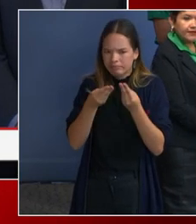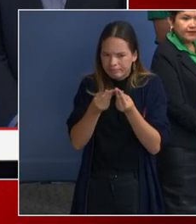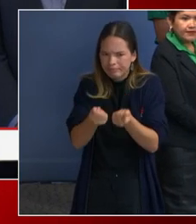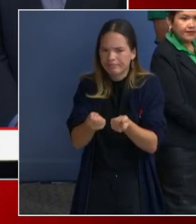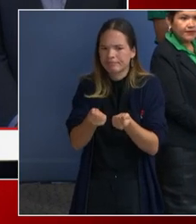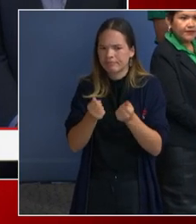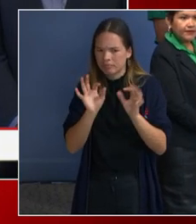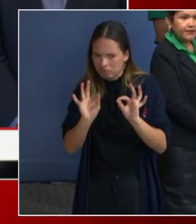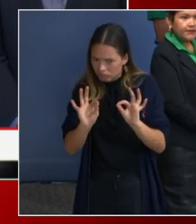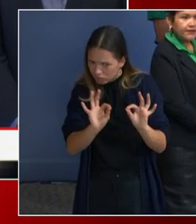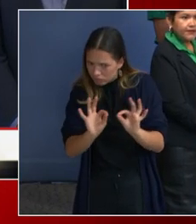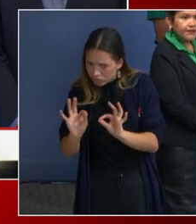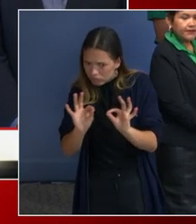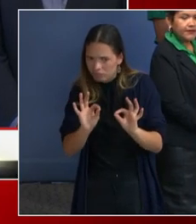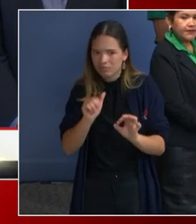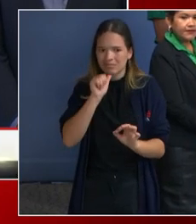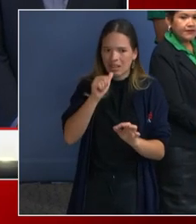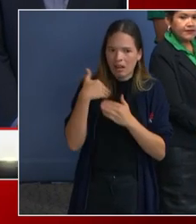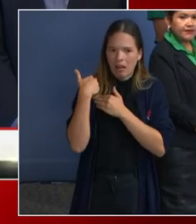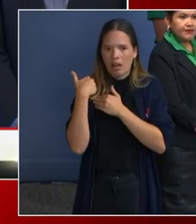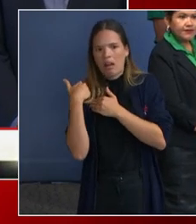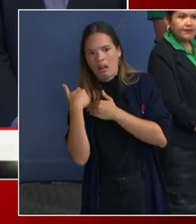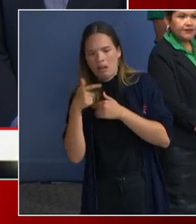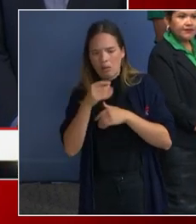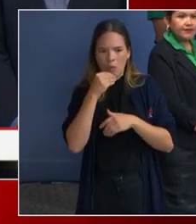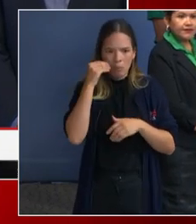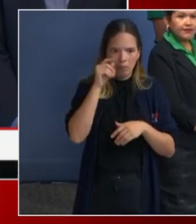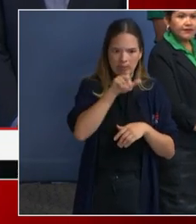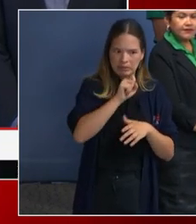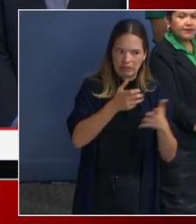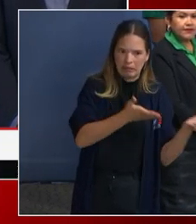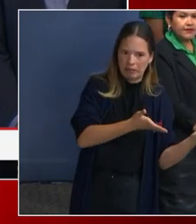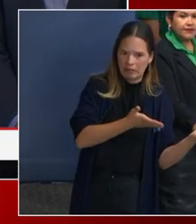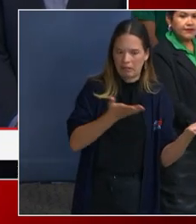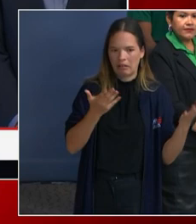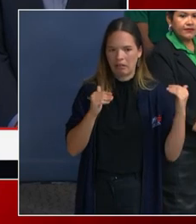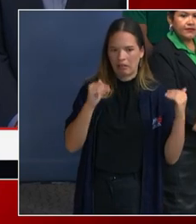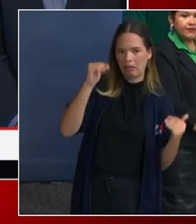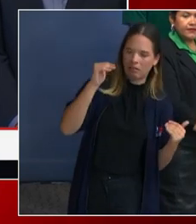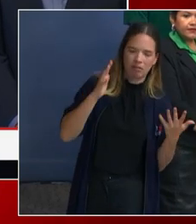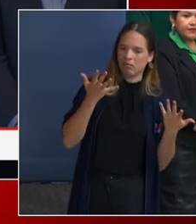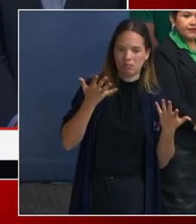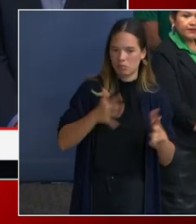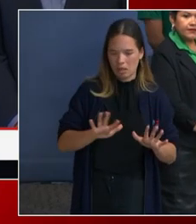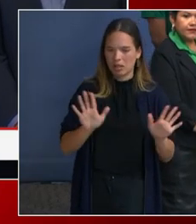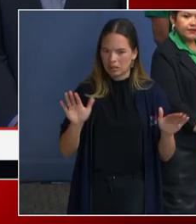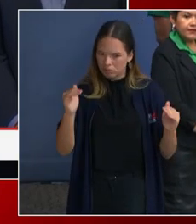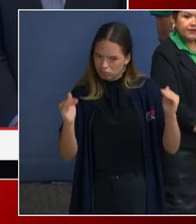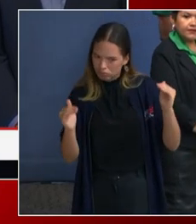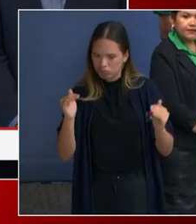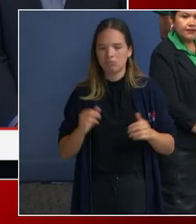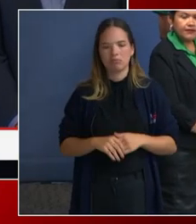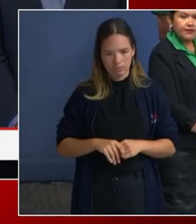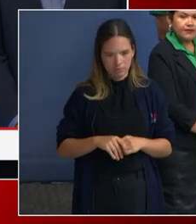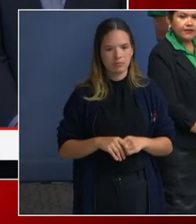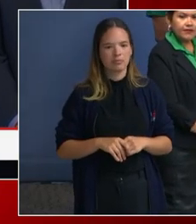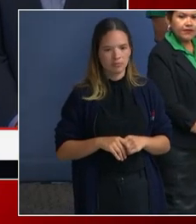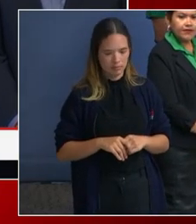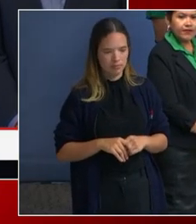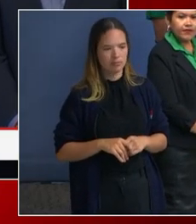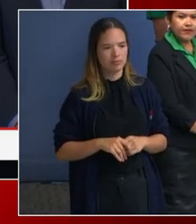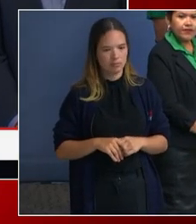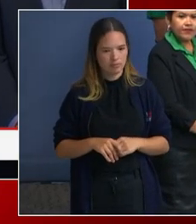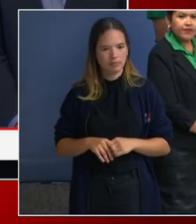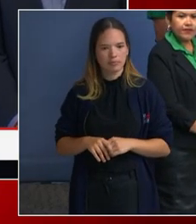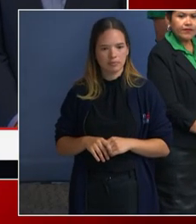homeless services system. Yes. Mayor, Ted Hessen with Reuters. I'd like to ask you, do you have a sense of how